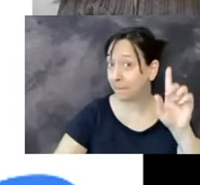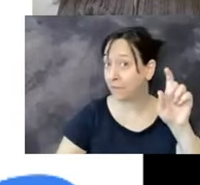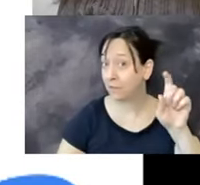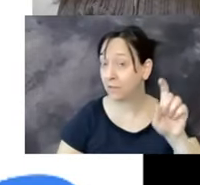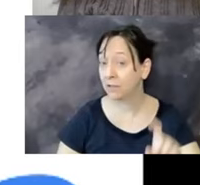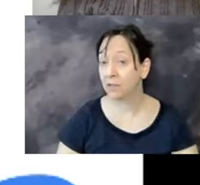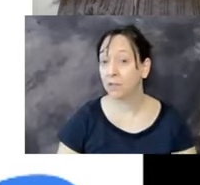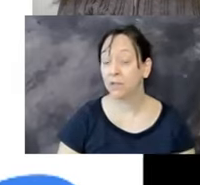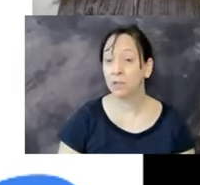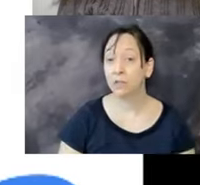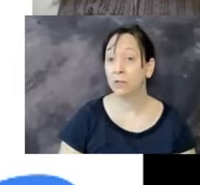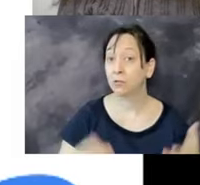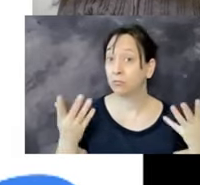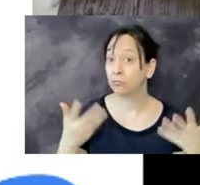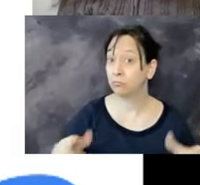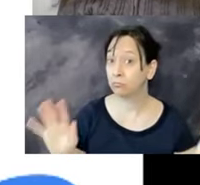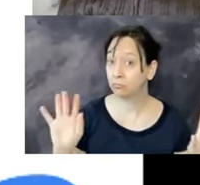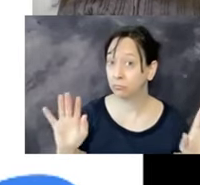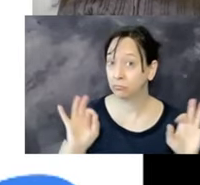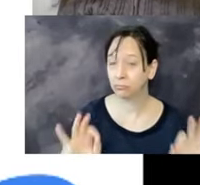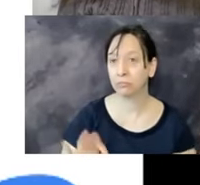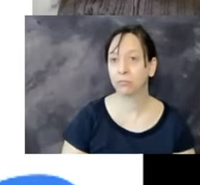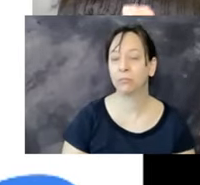No. Yeah. Great.